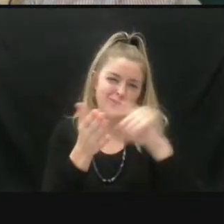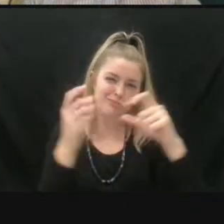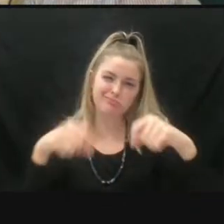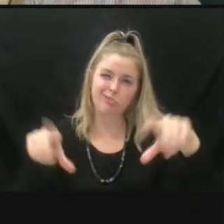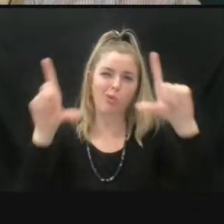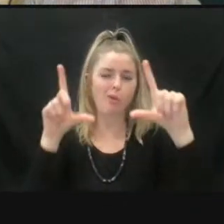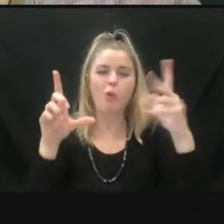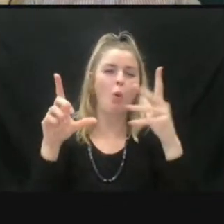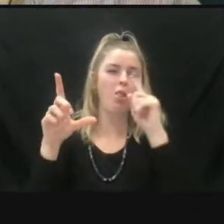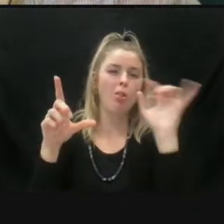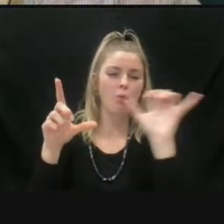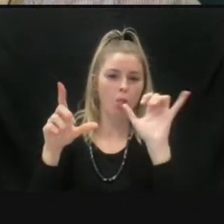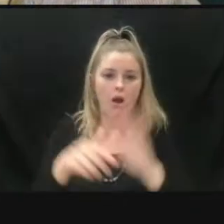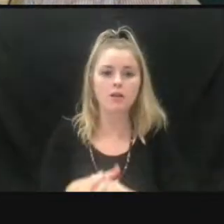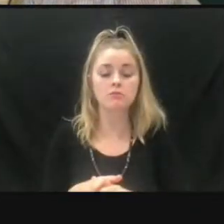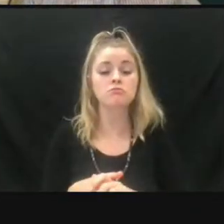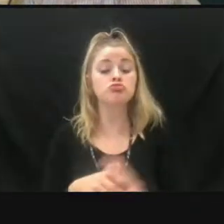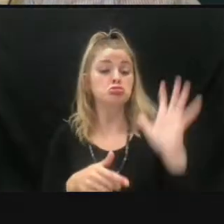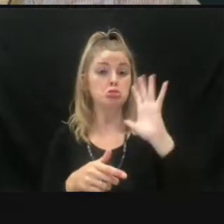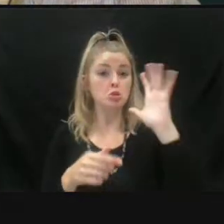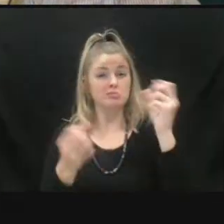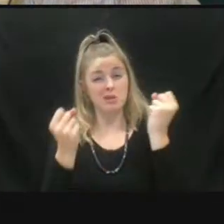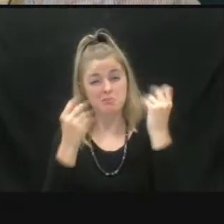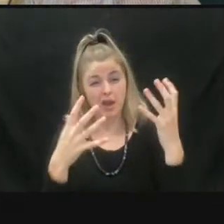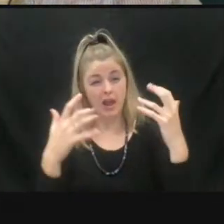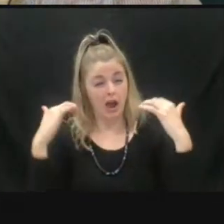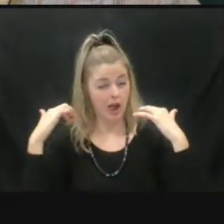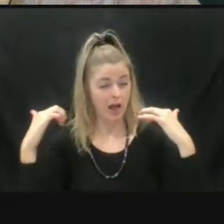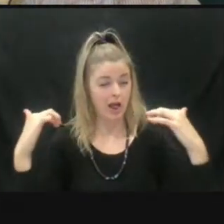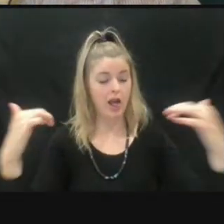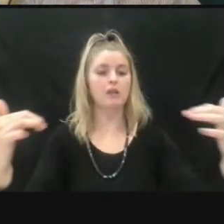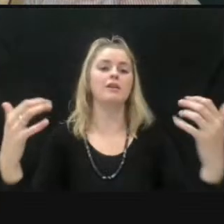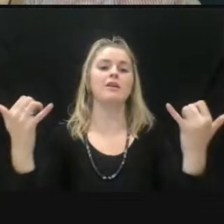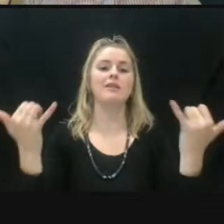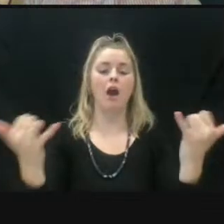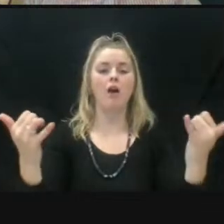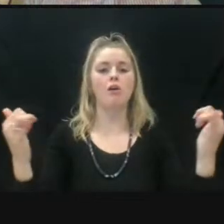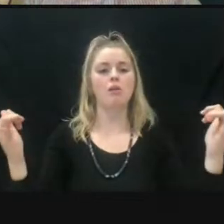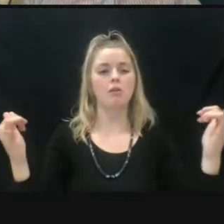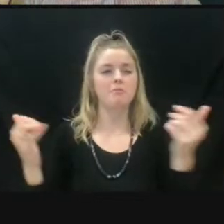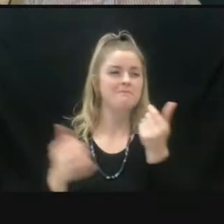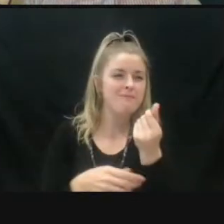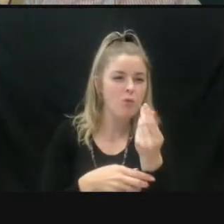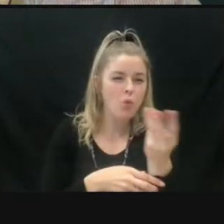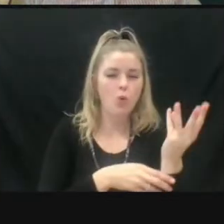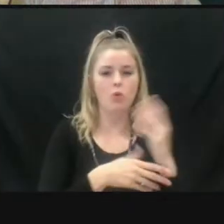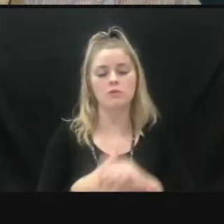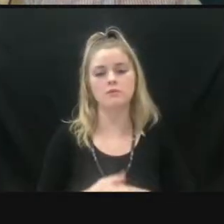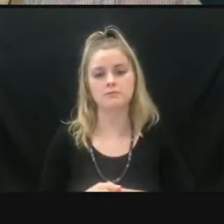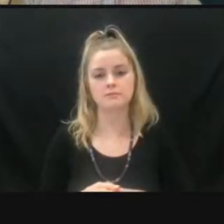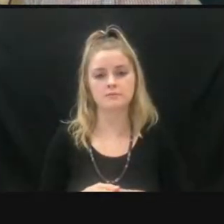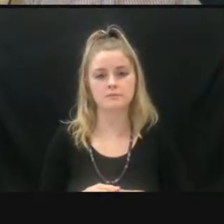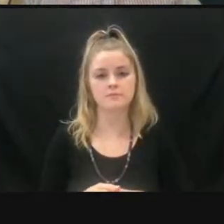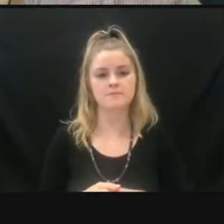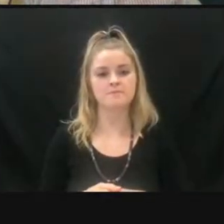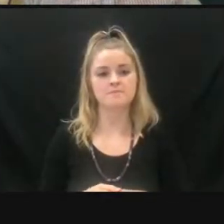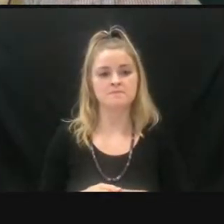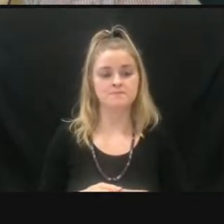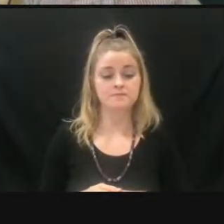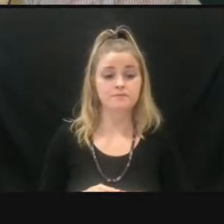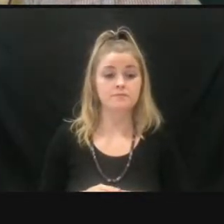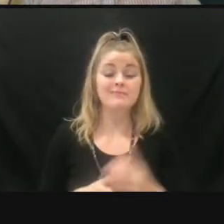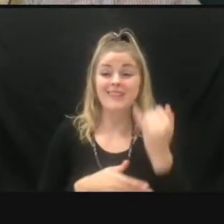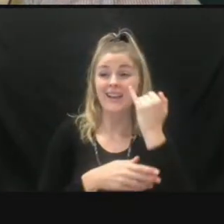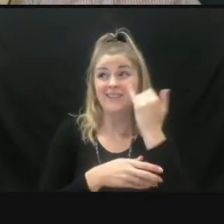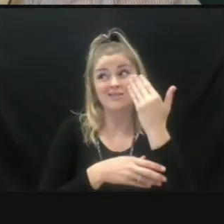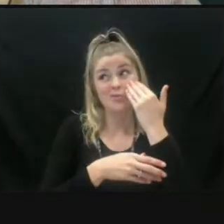a cattail plant is. I'm sure many people on this call have seen a cattail plant at least once in their life. But for those of you who don't